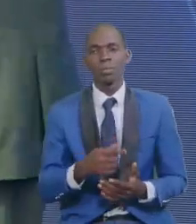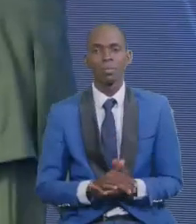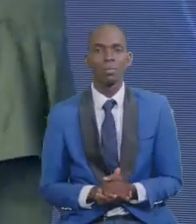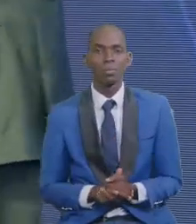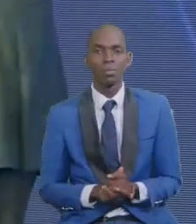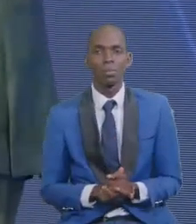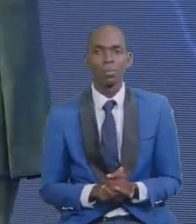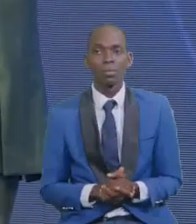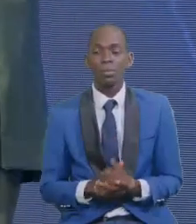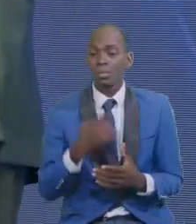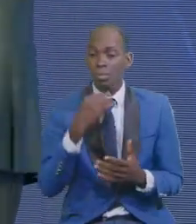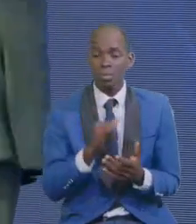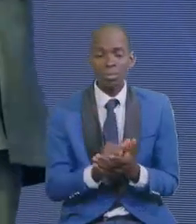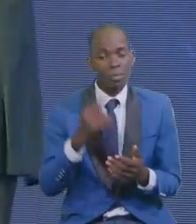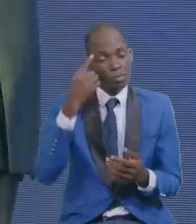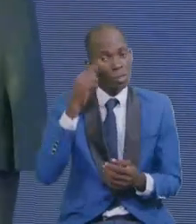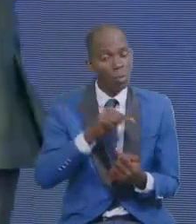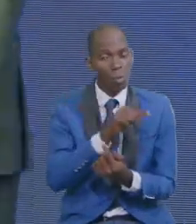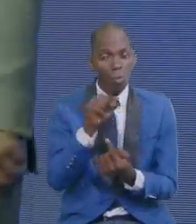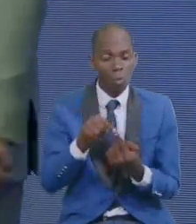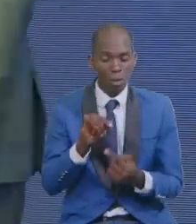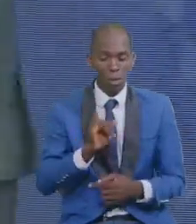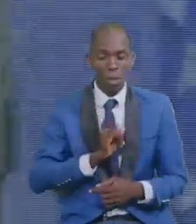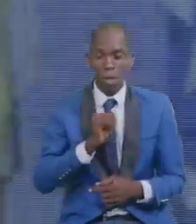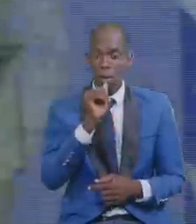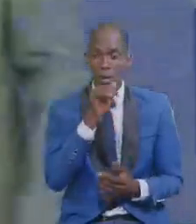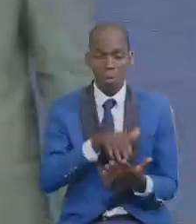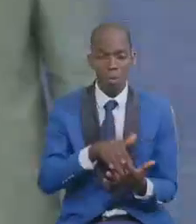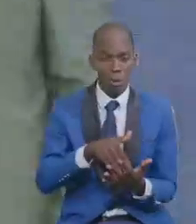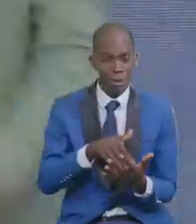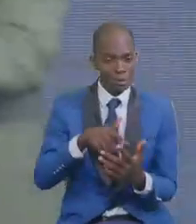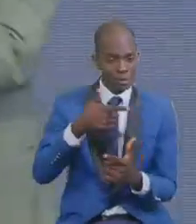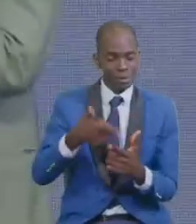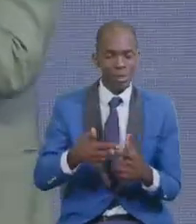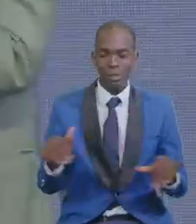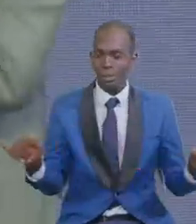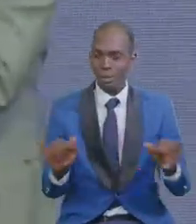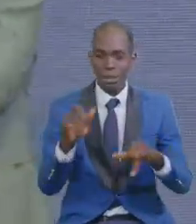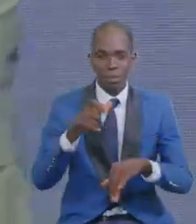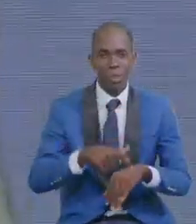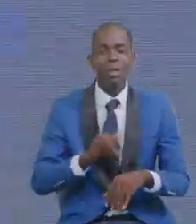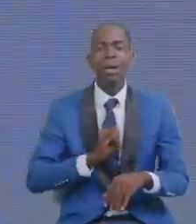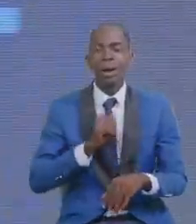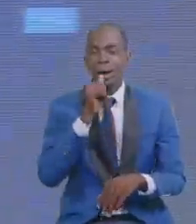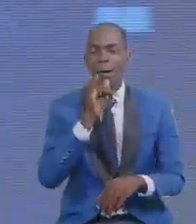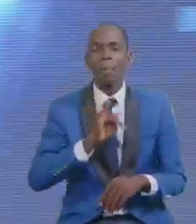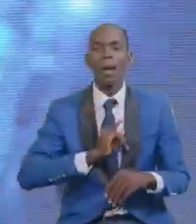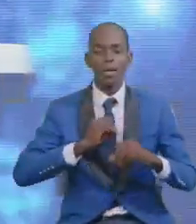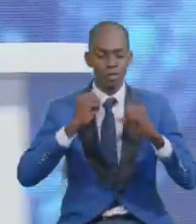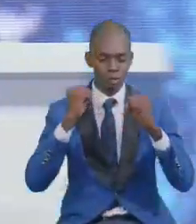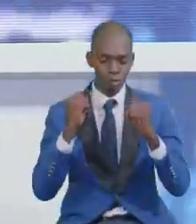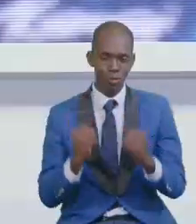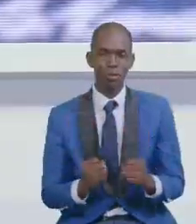He said, for when I am weak, then at the same time, am I strong.